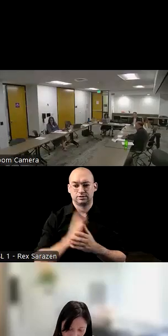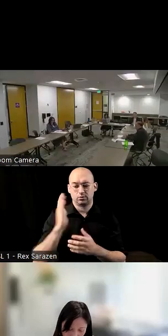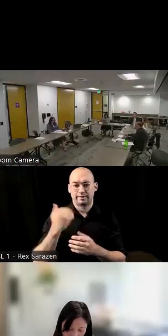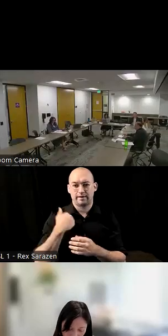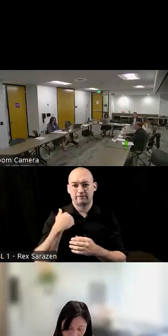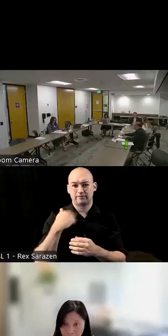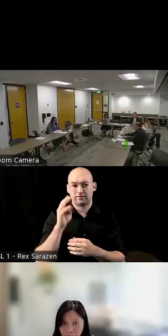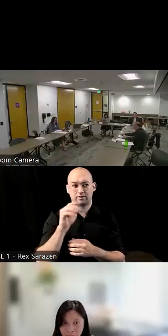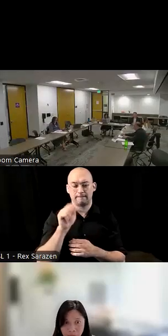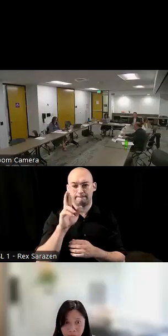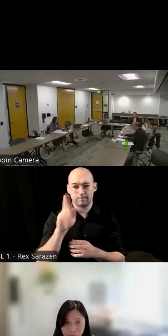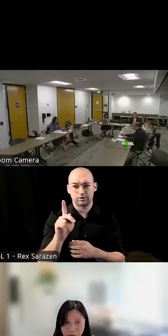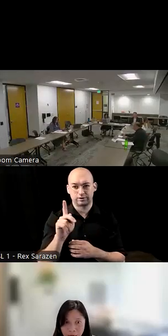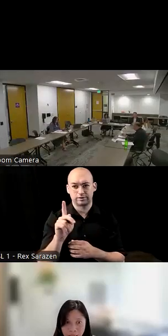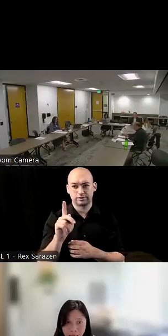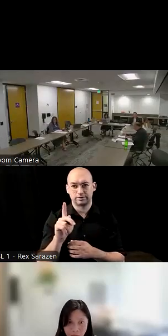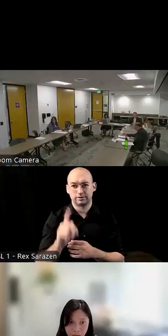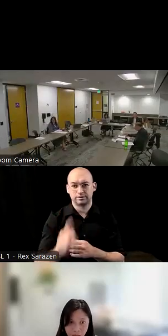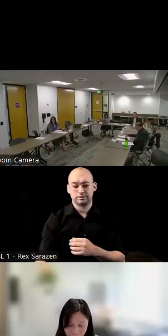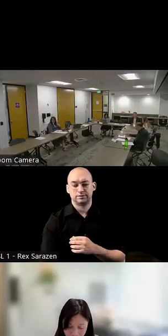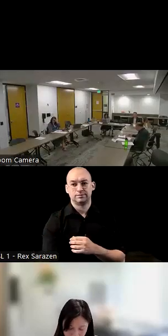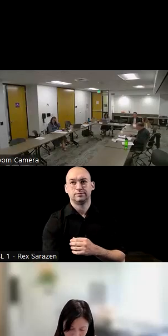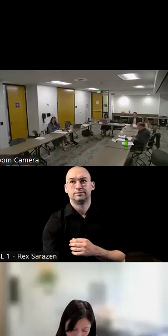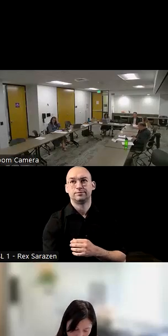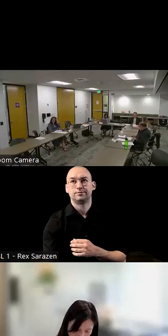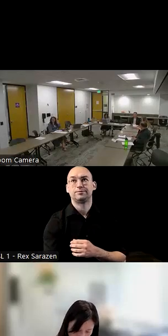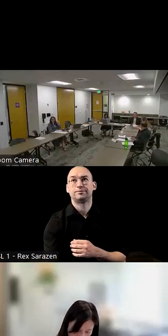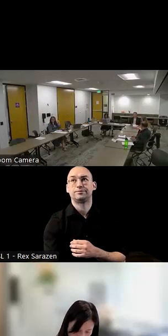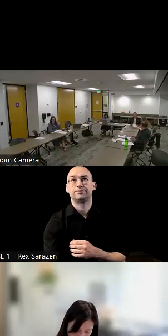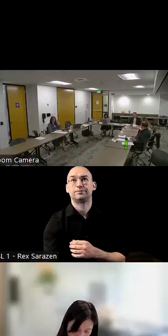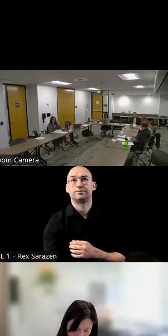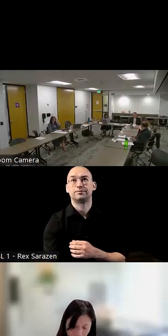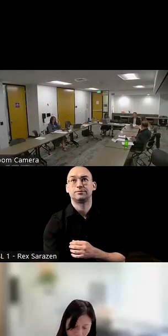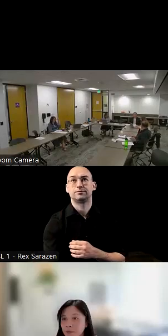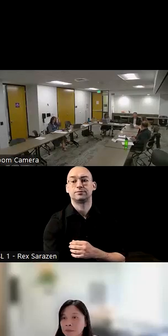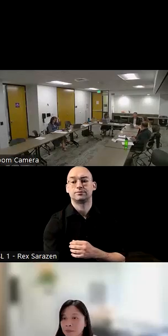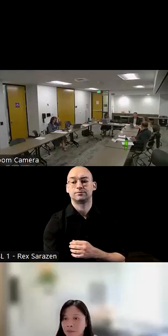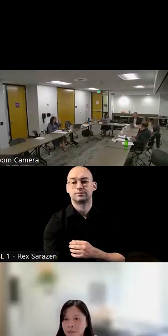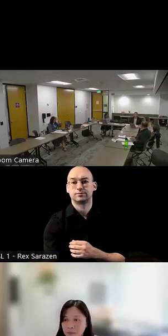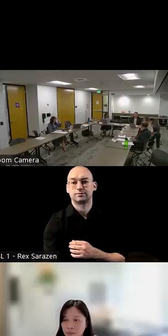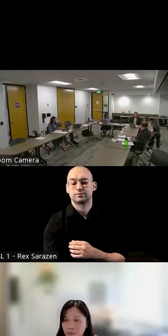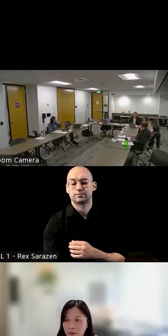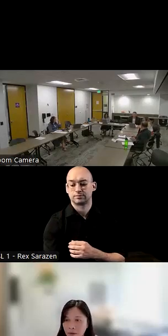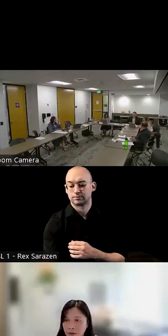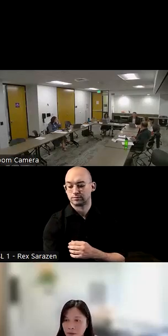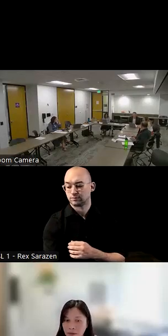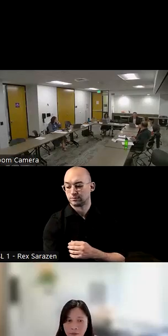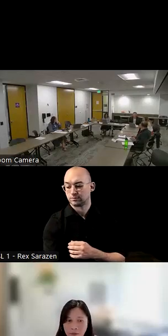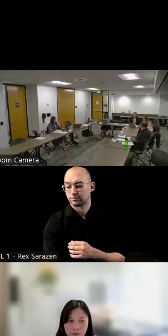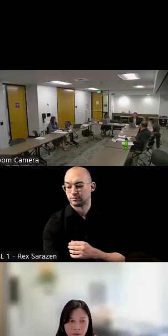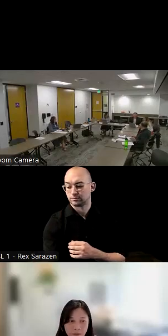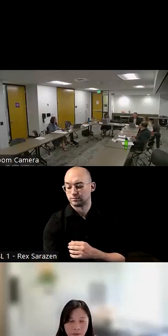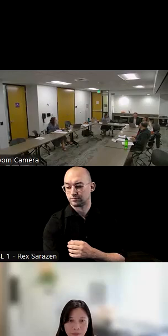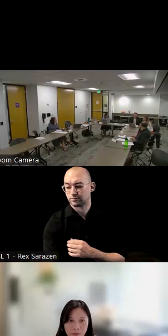Mark. Go ahead and take it away, Mark. Okay. And Kelly's just getting me set up right now. But